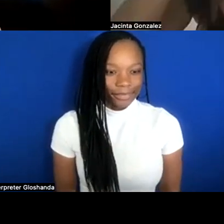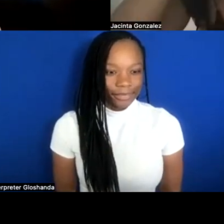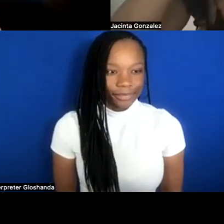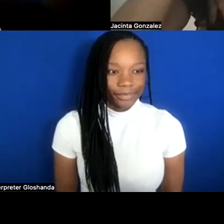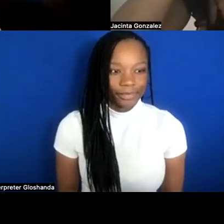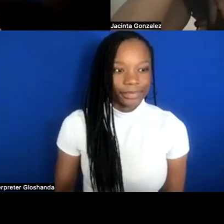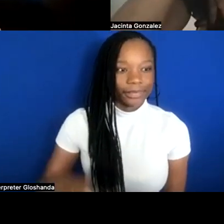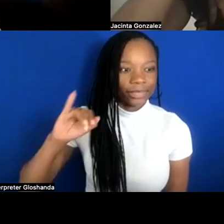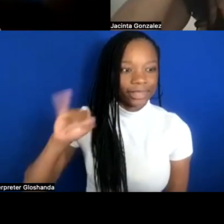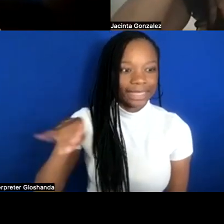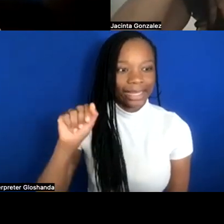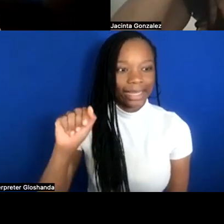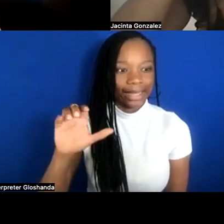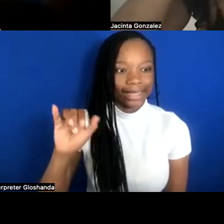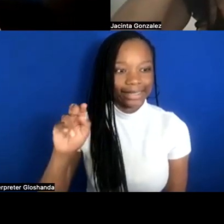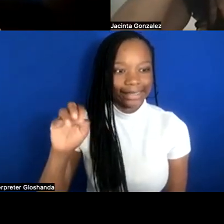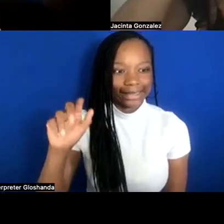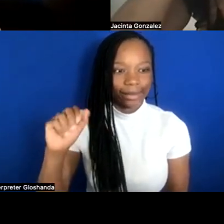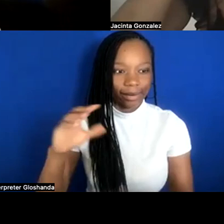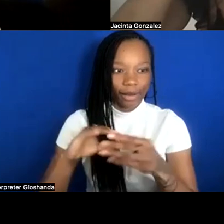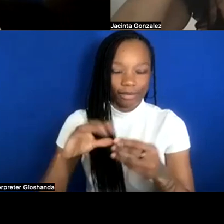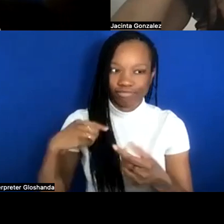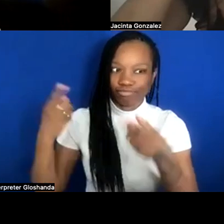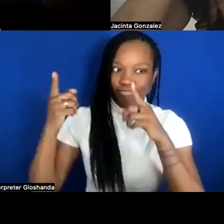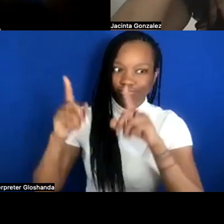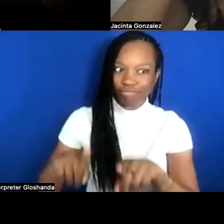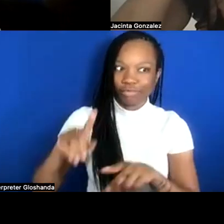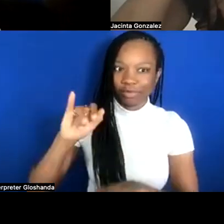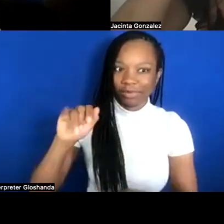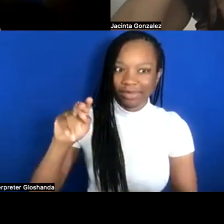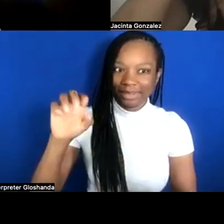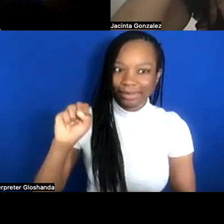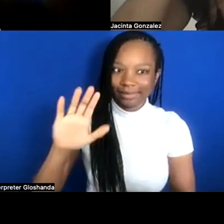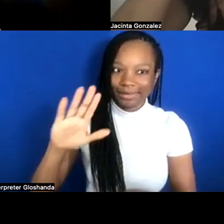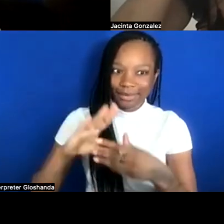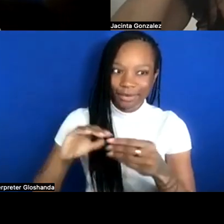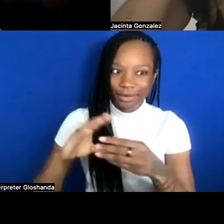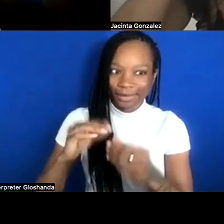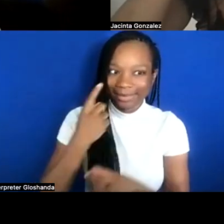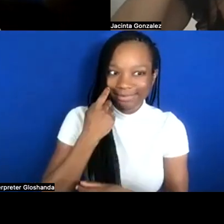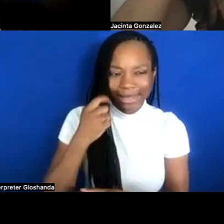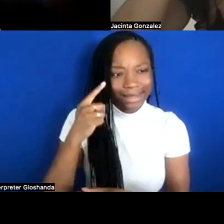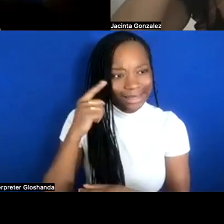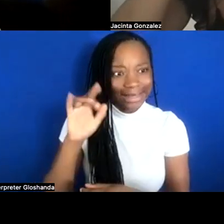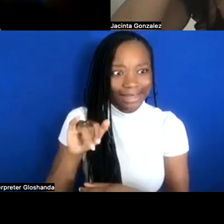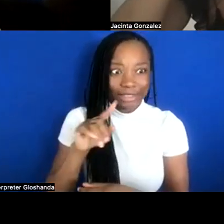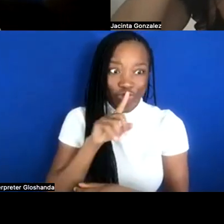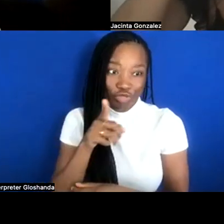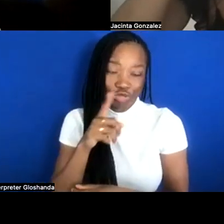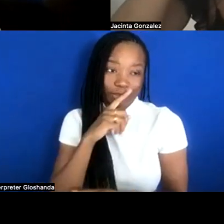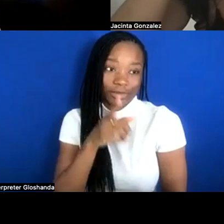Yeah, I mean, I couldn't agree more with what James just laid out. I mean, I think that is incredibly true and powerful.